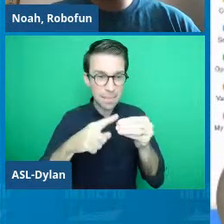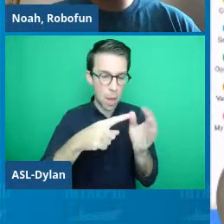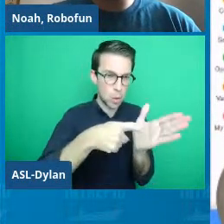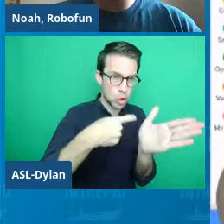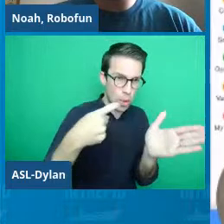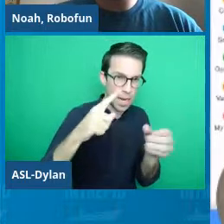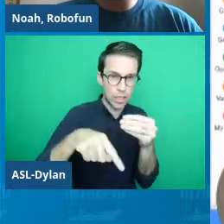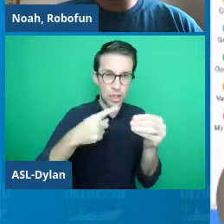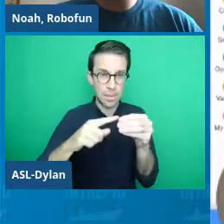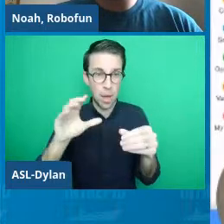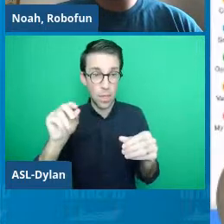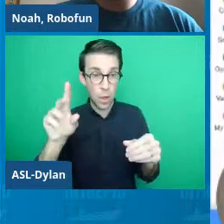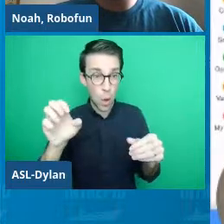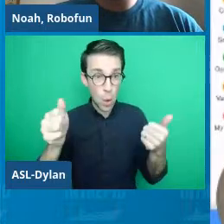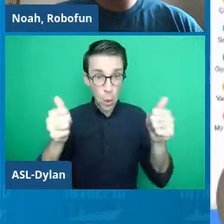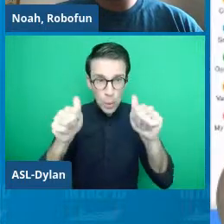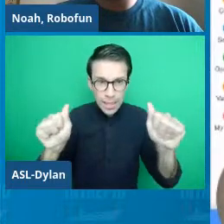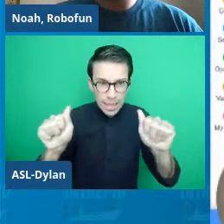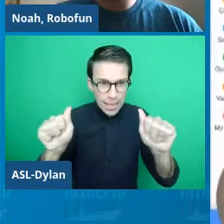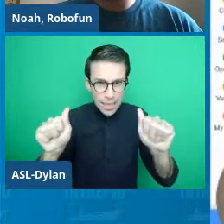anything going on.